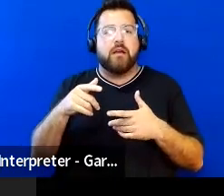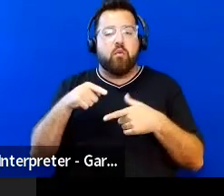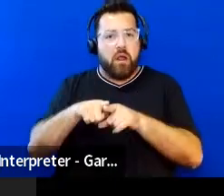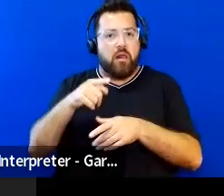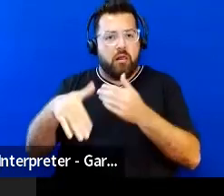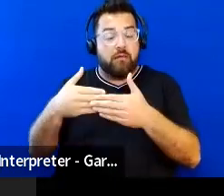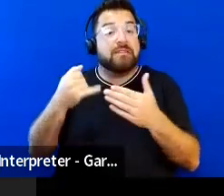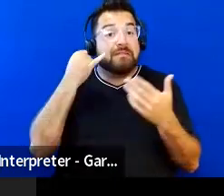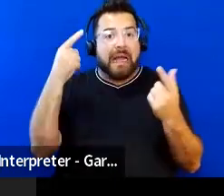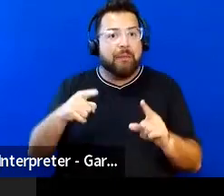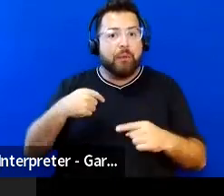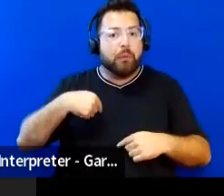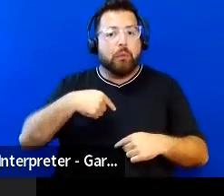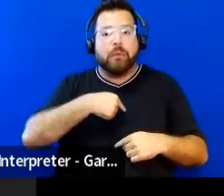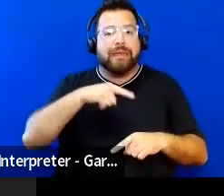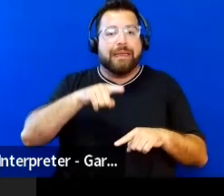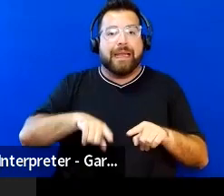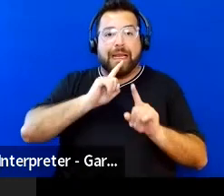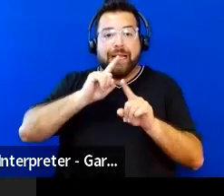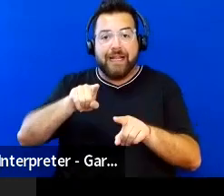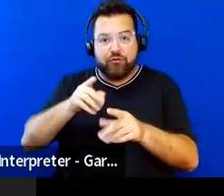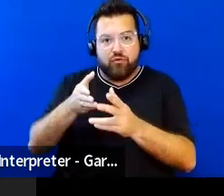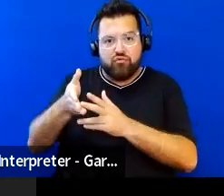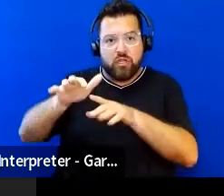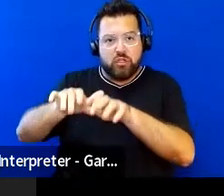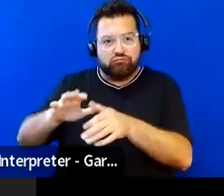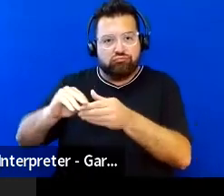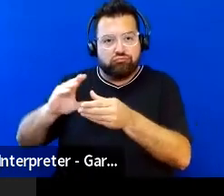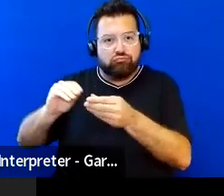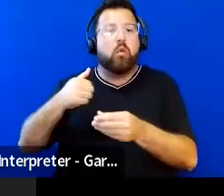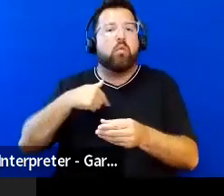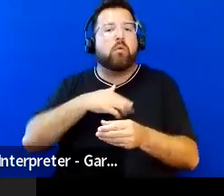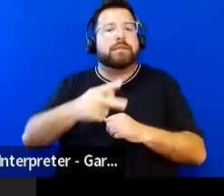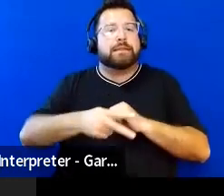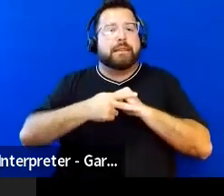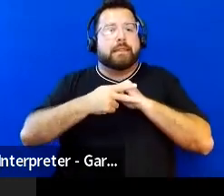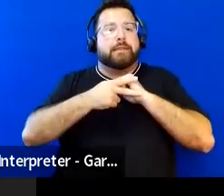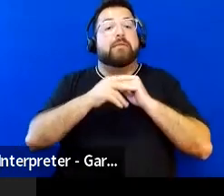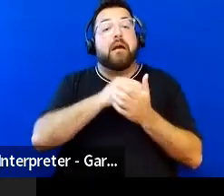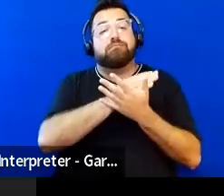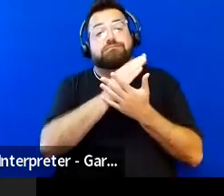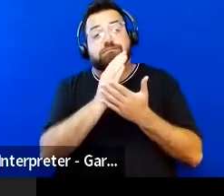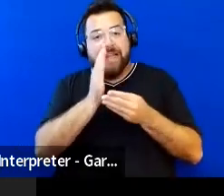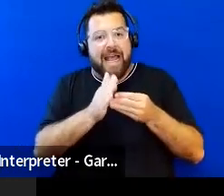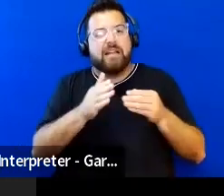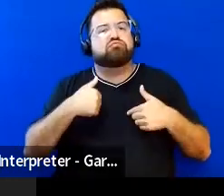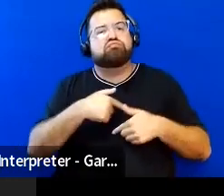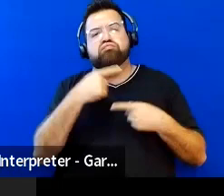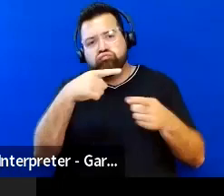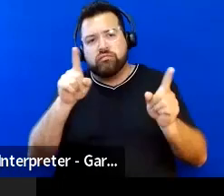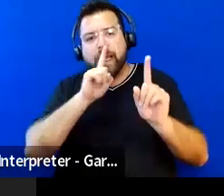if we don't get them answered in the chat, then we'll save them for the end, and we'll answer them that